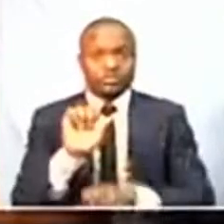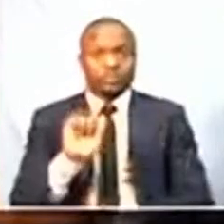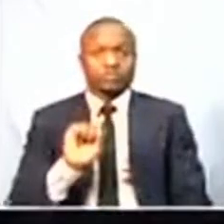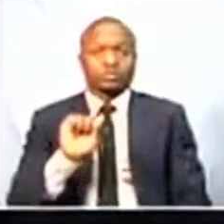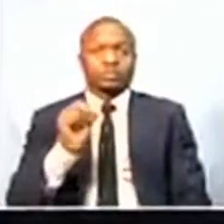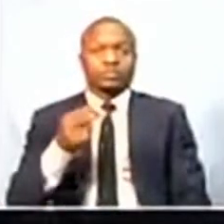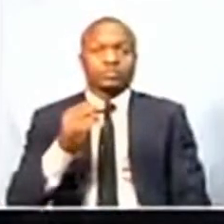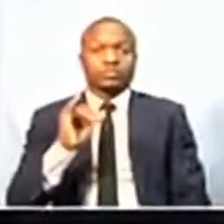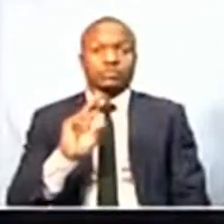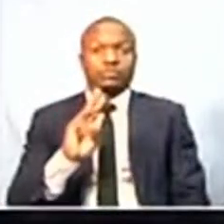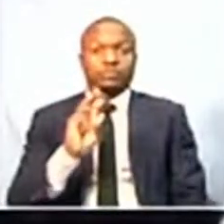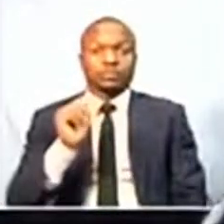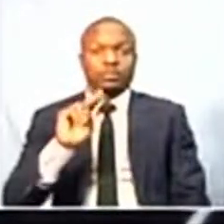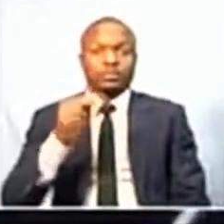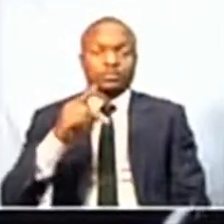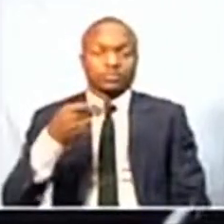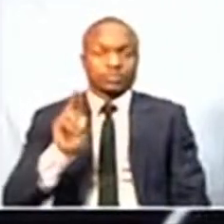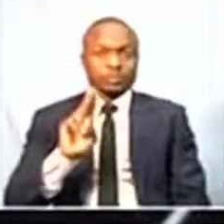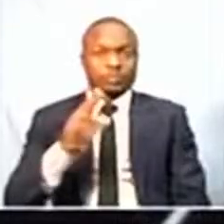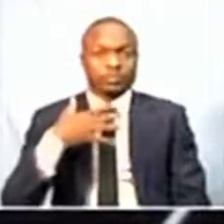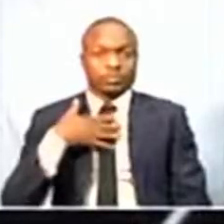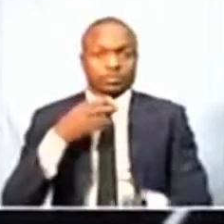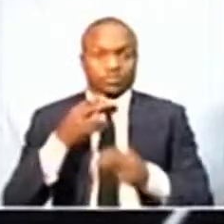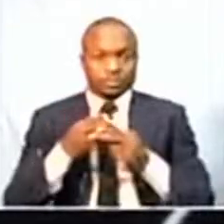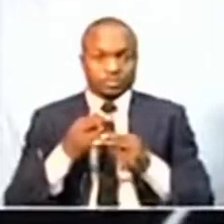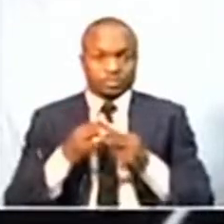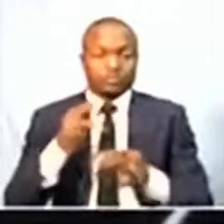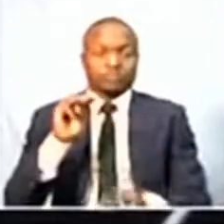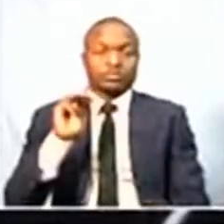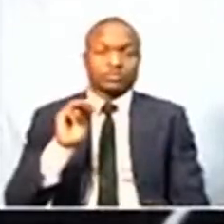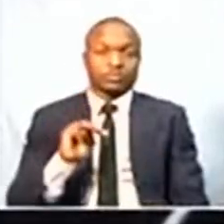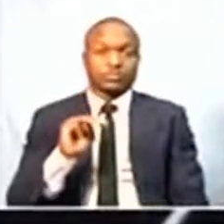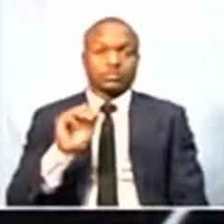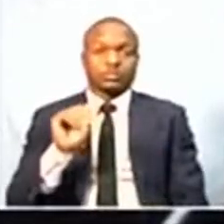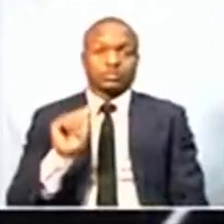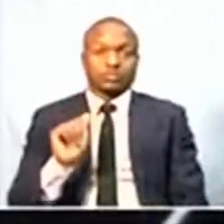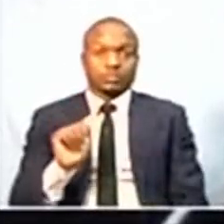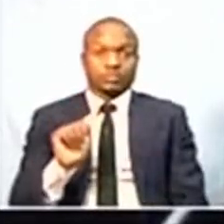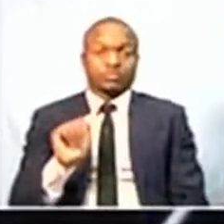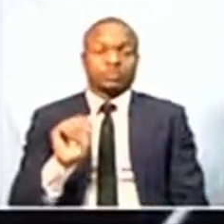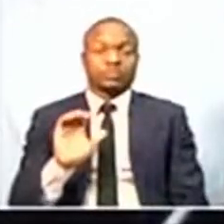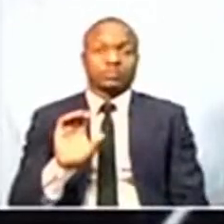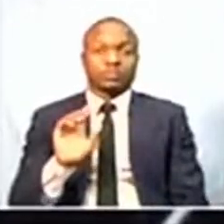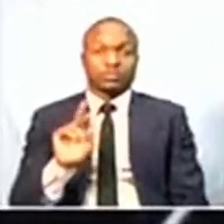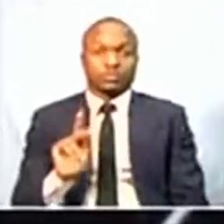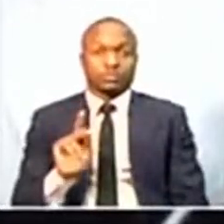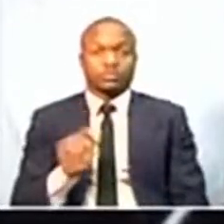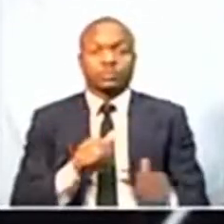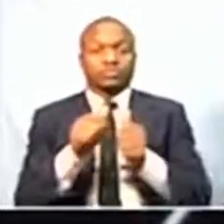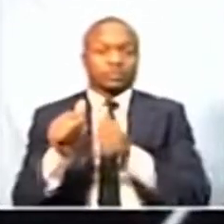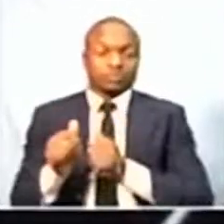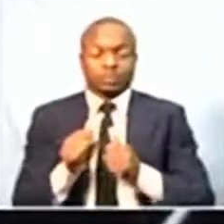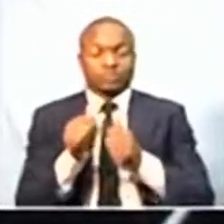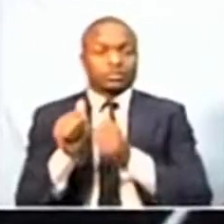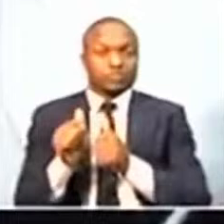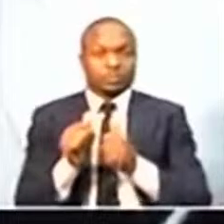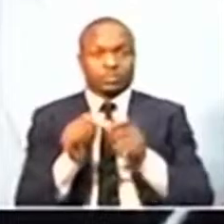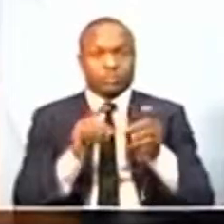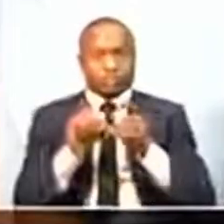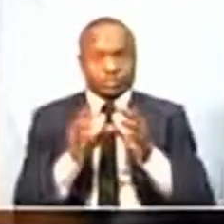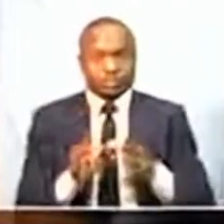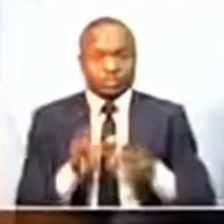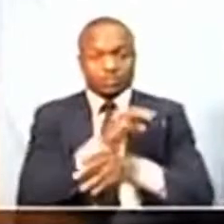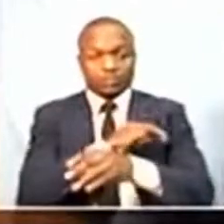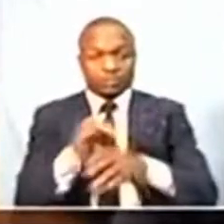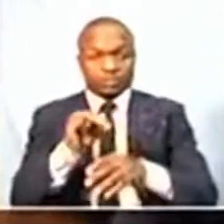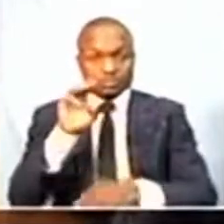Town Council. My name is Makrob Maki. I'm the Acting Director, Muchinga Province, in the Office of the Auditor General.